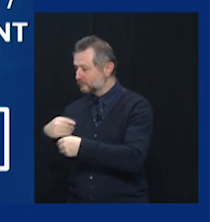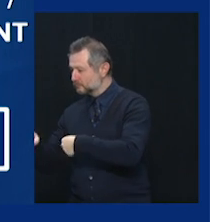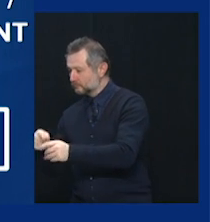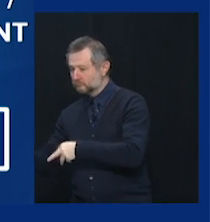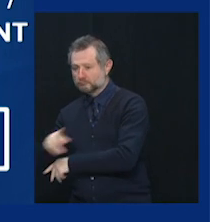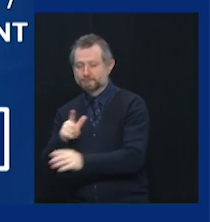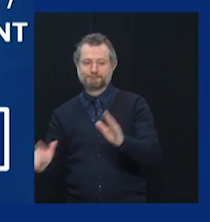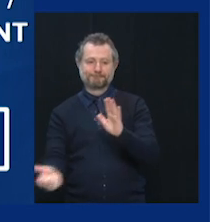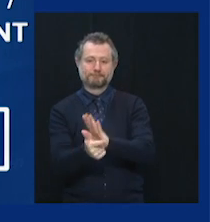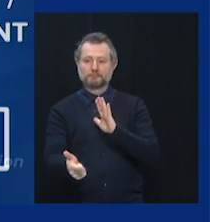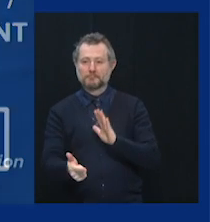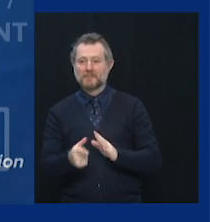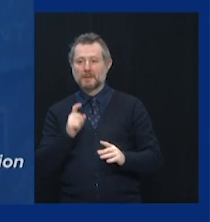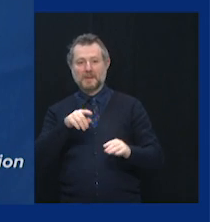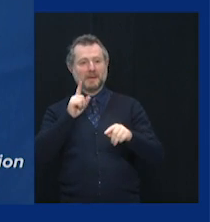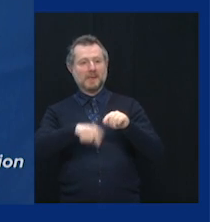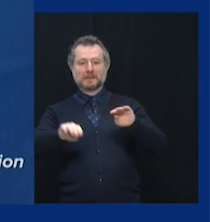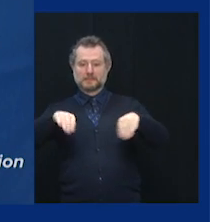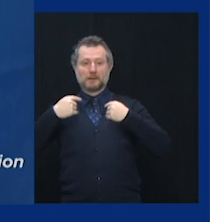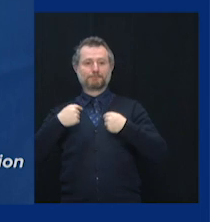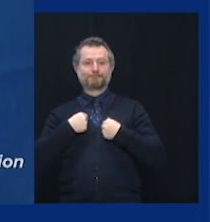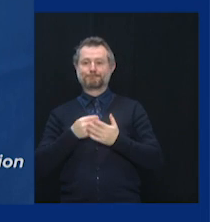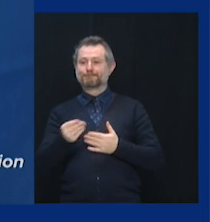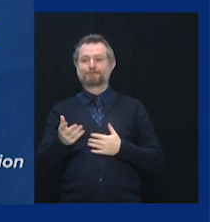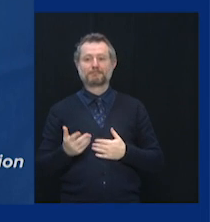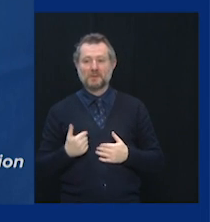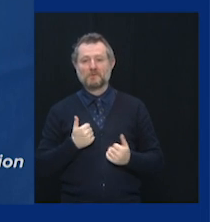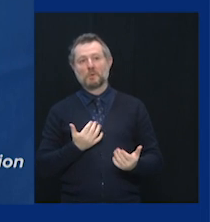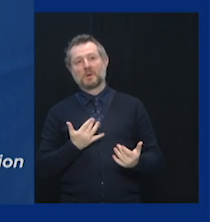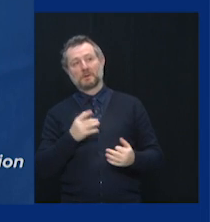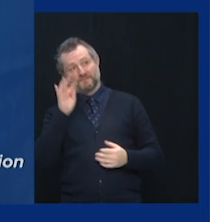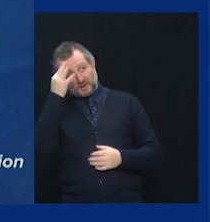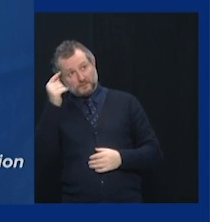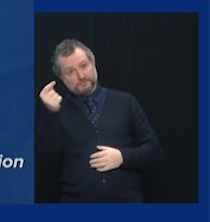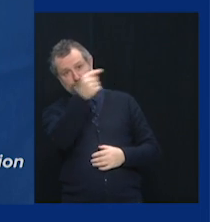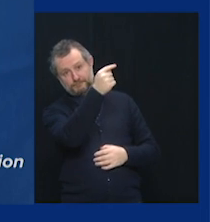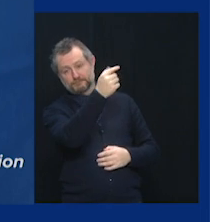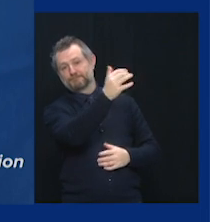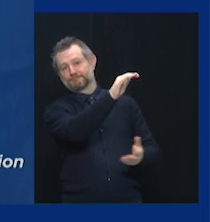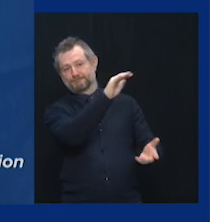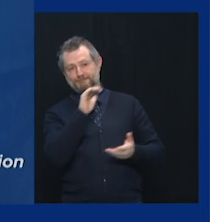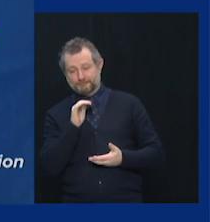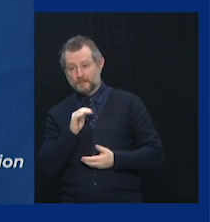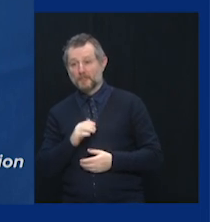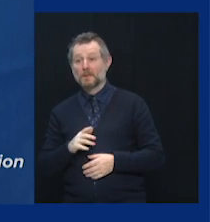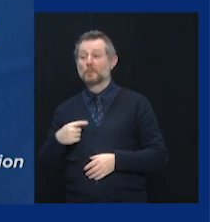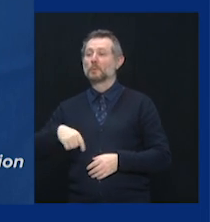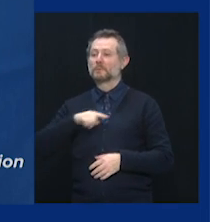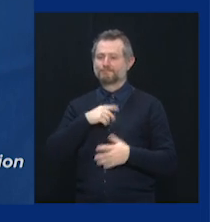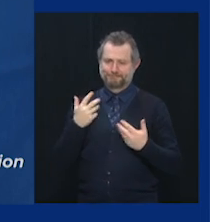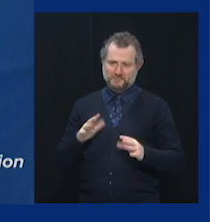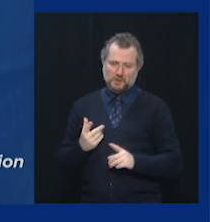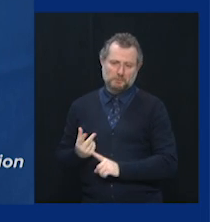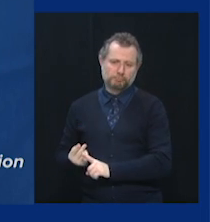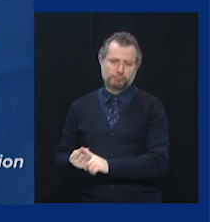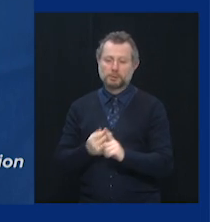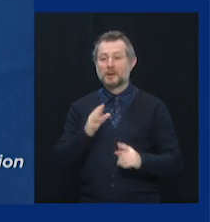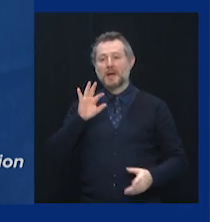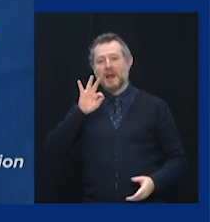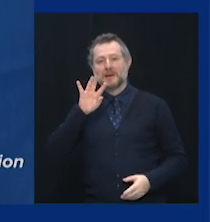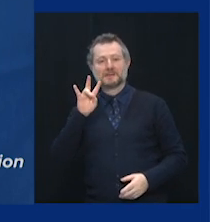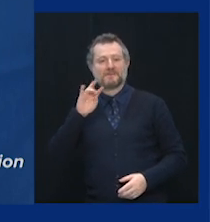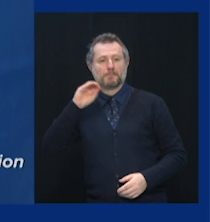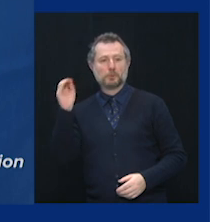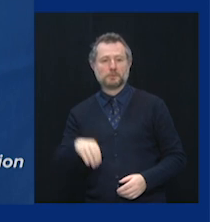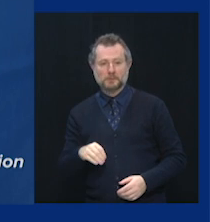state of New York. So the supply comes from the federal government. We have used 97%